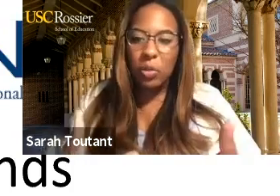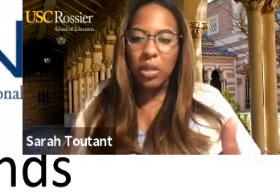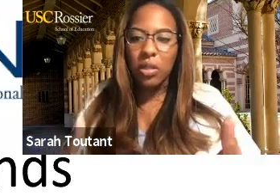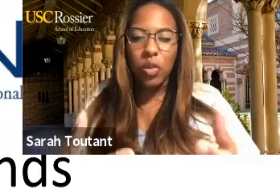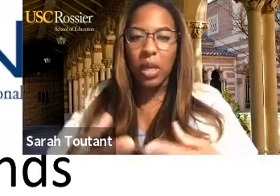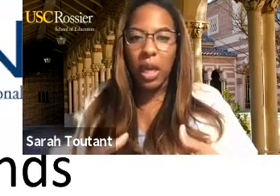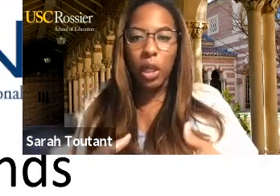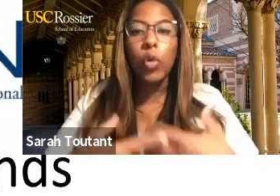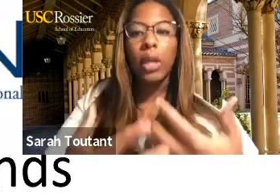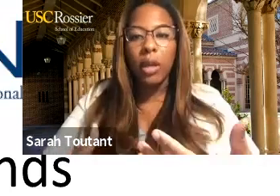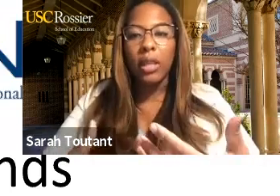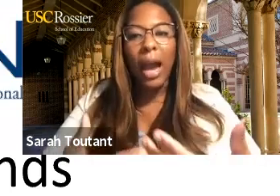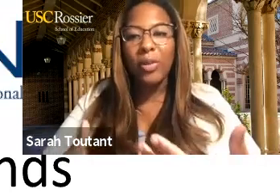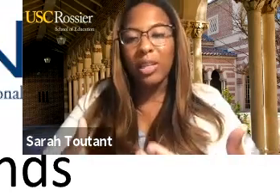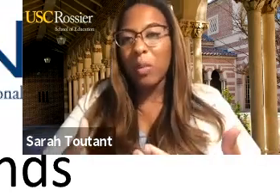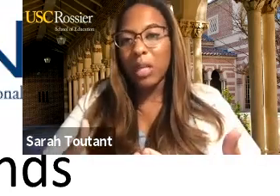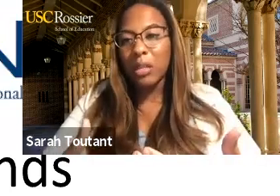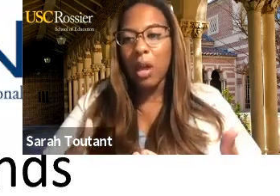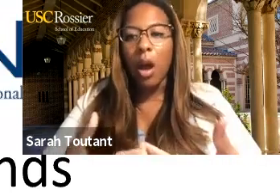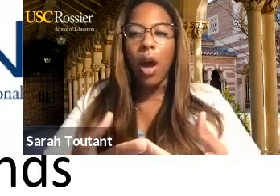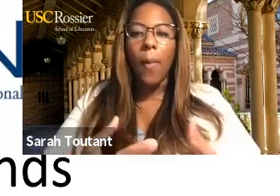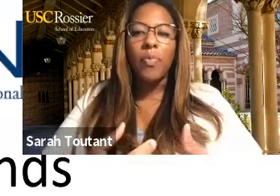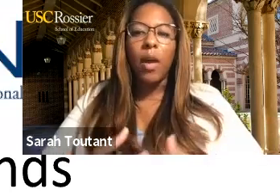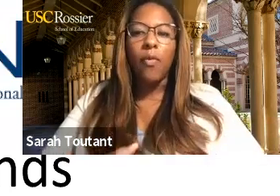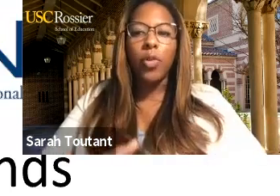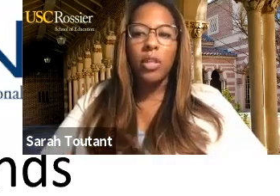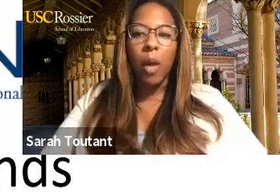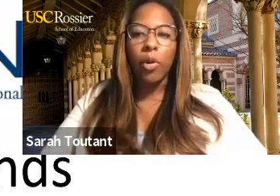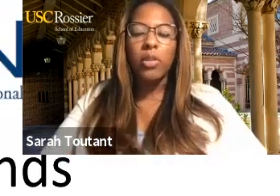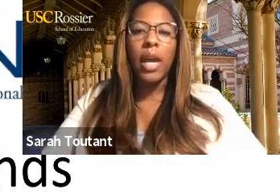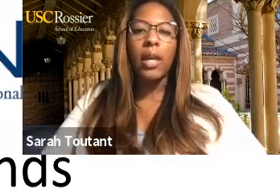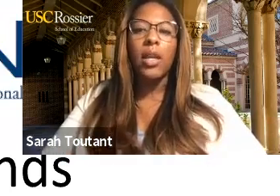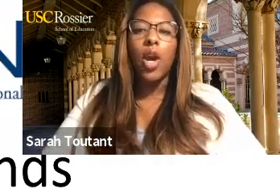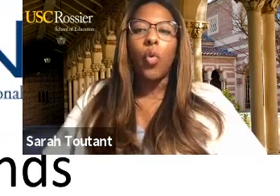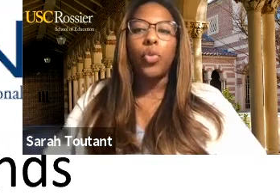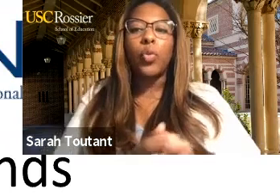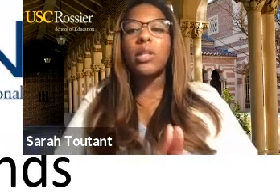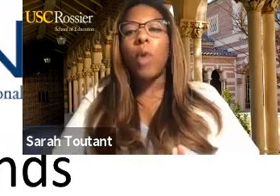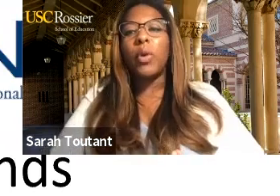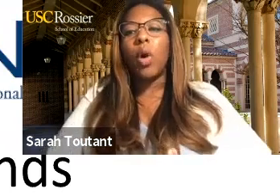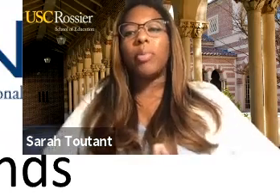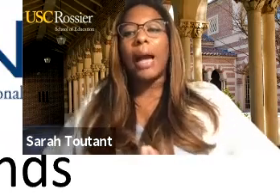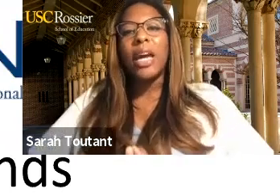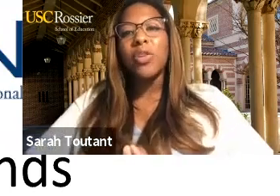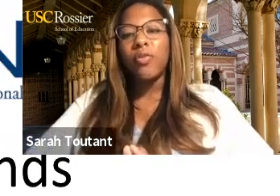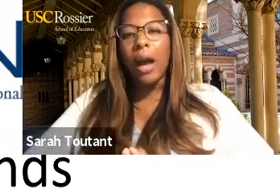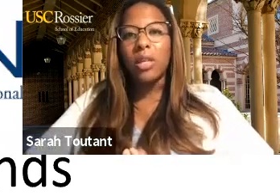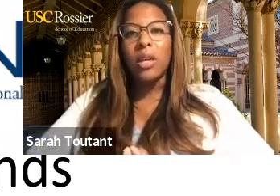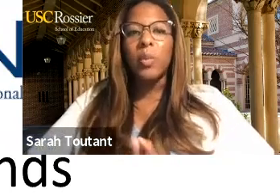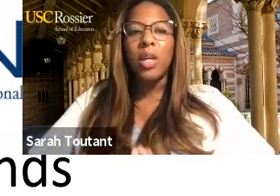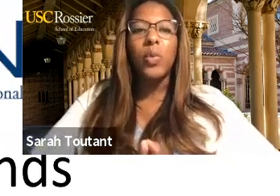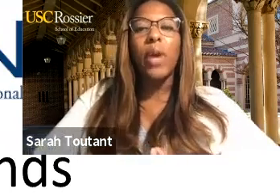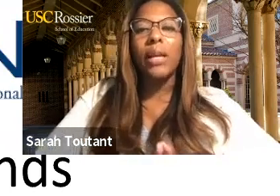graduate students to be included in the hiring committees for these members. And the reason why we want a Black tenured